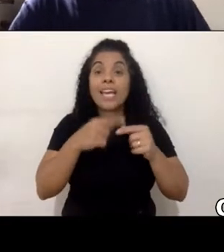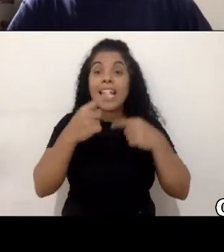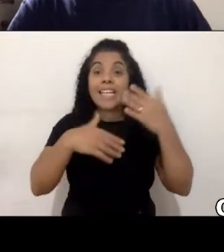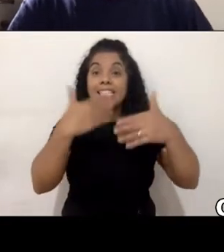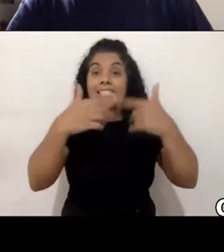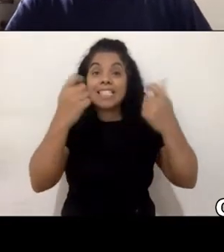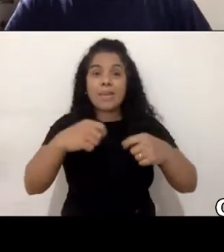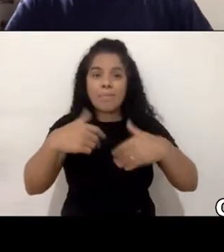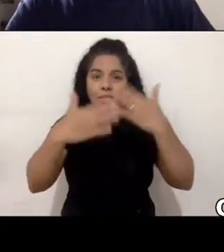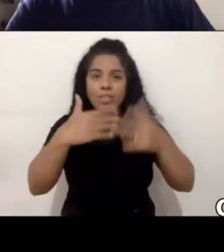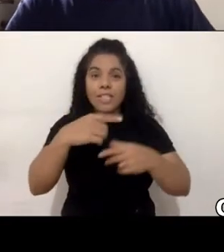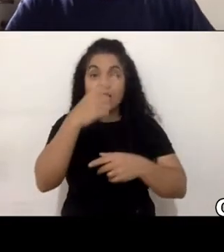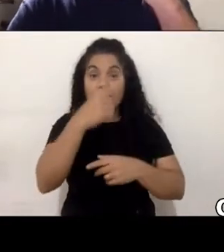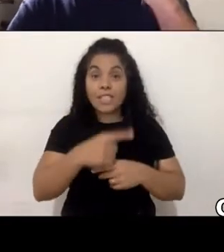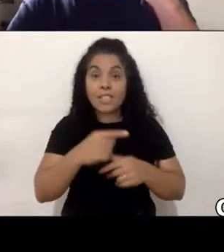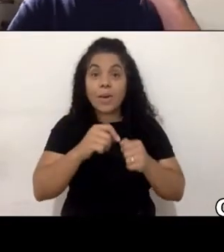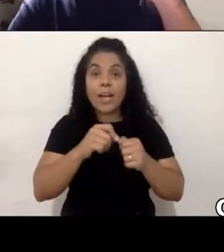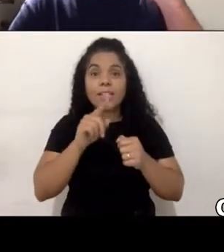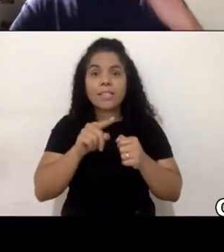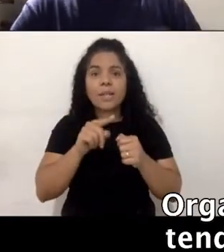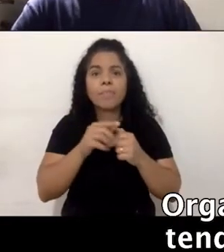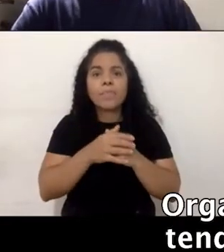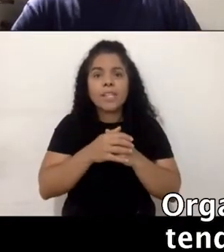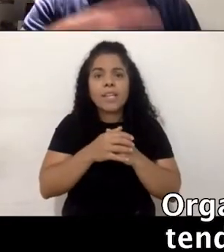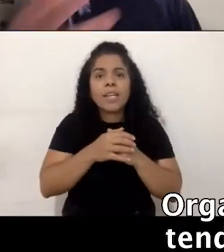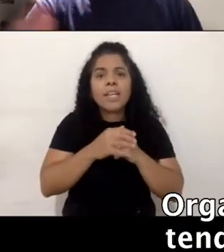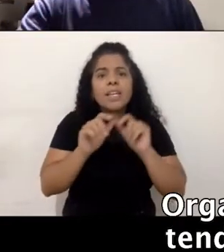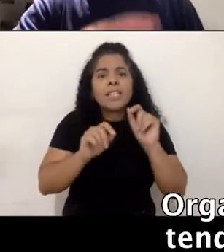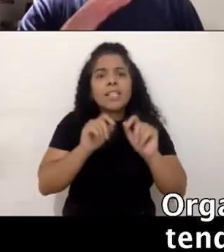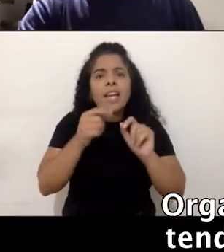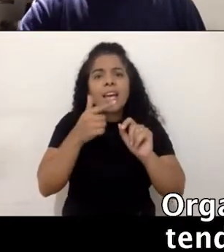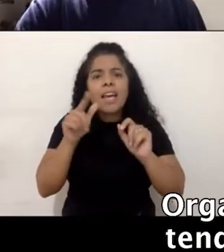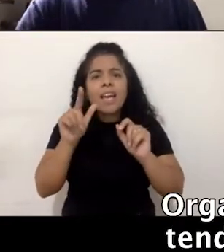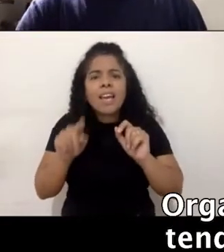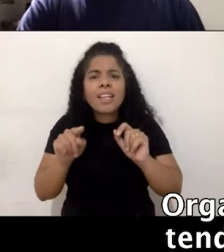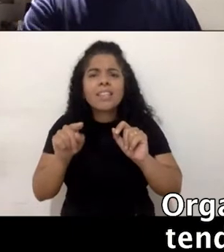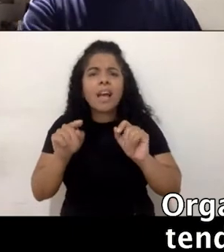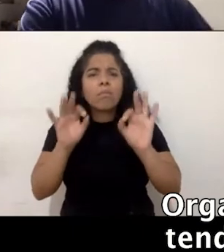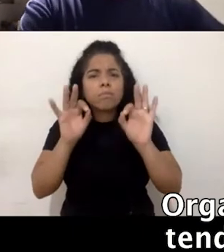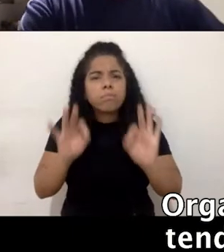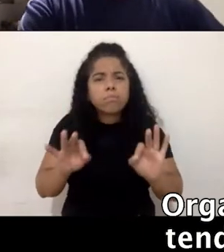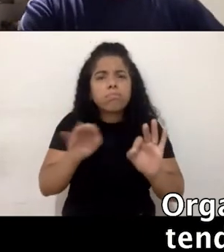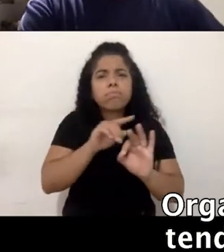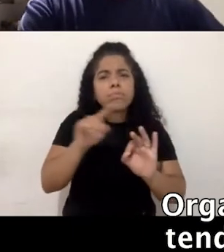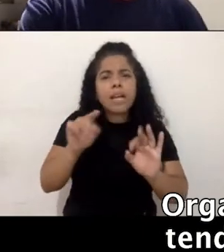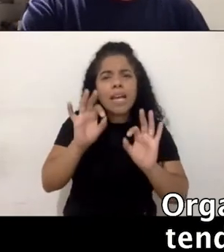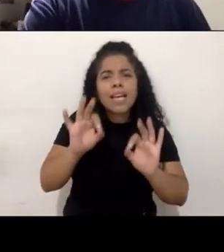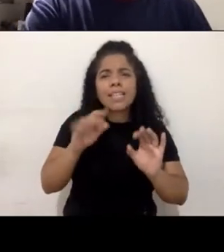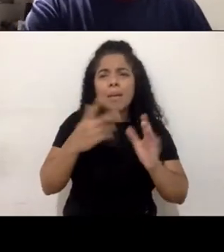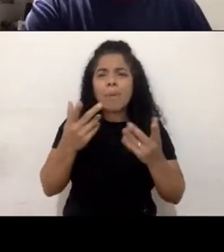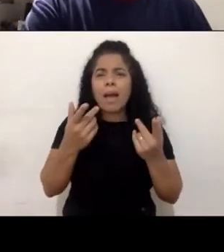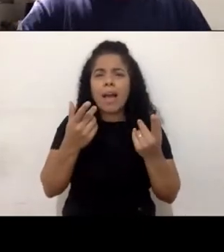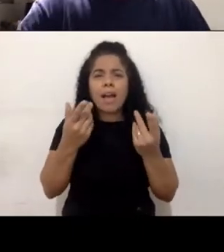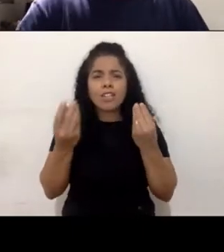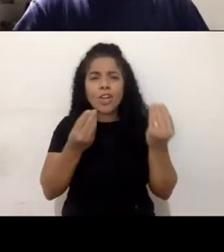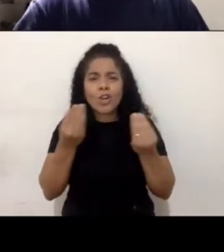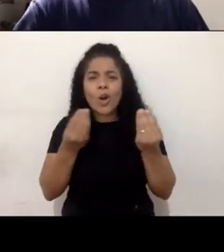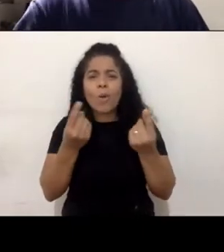and profitability and share price of an organization. Organizations that are good at these 4 things tend to be good at those.